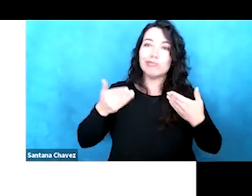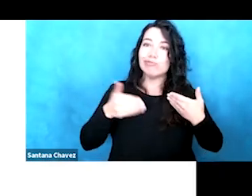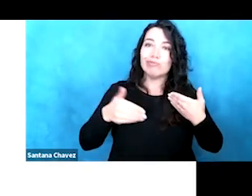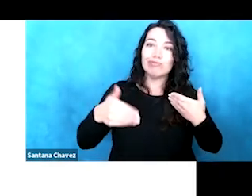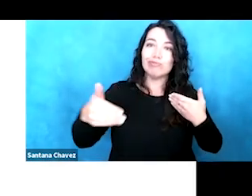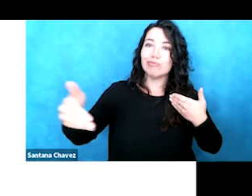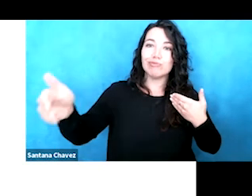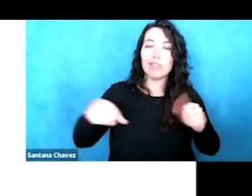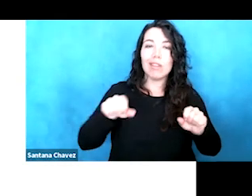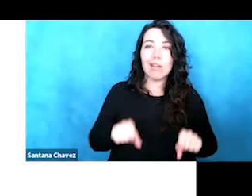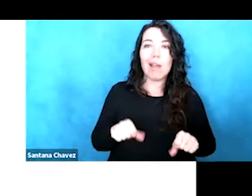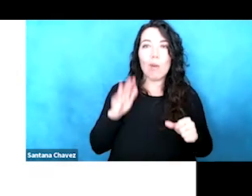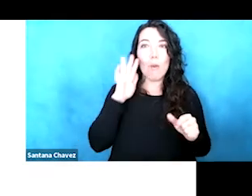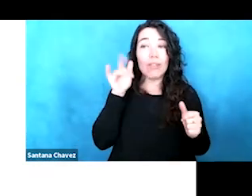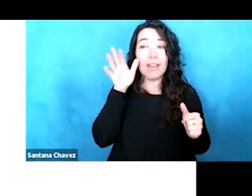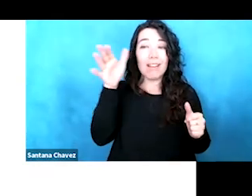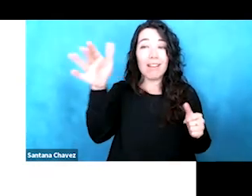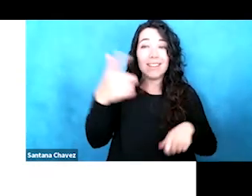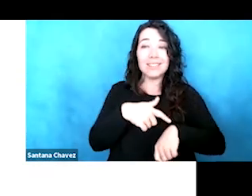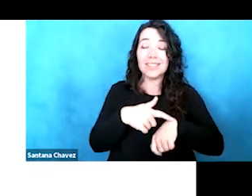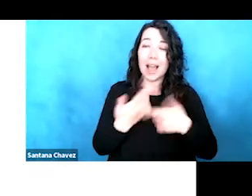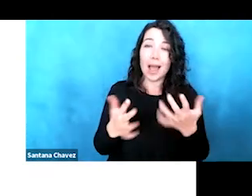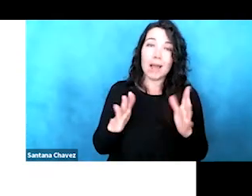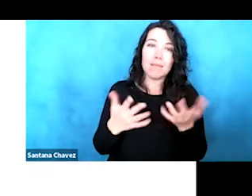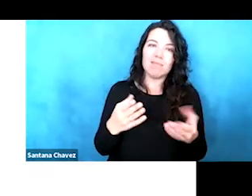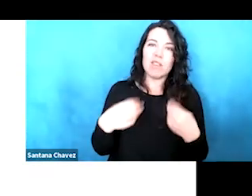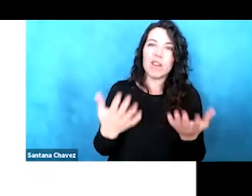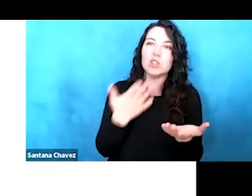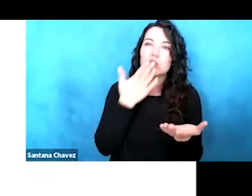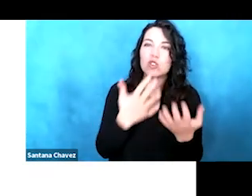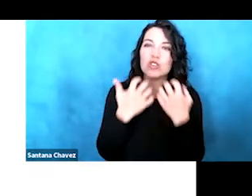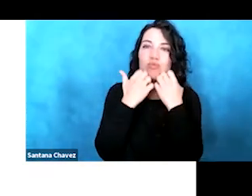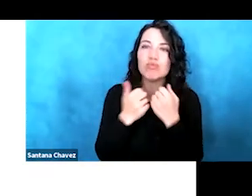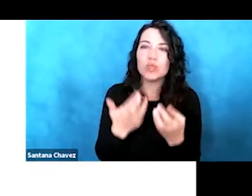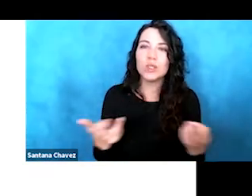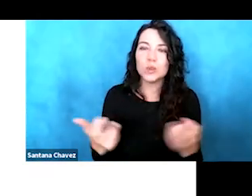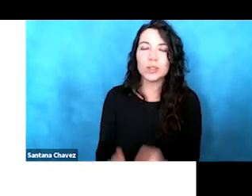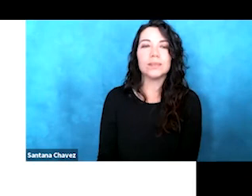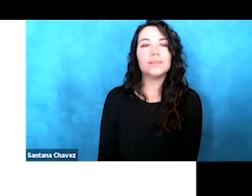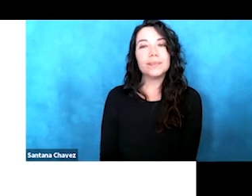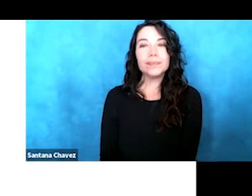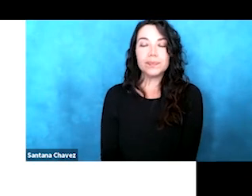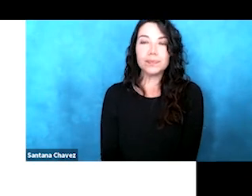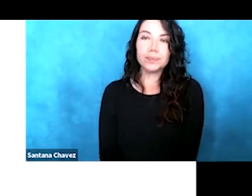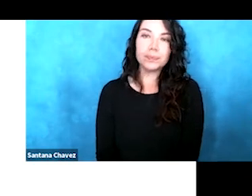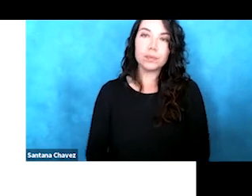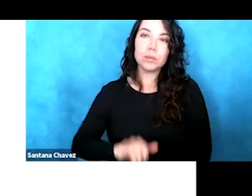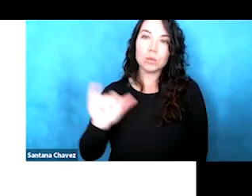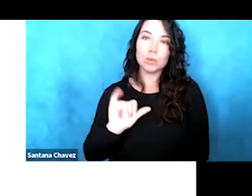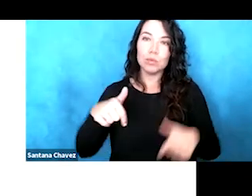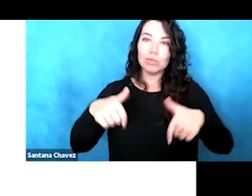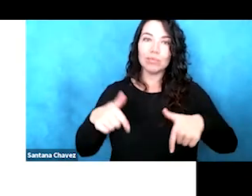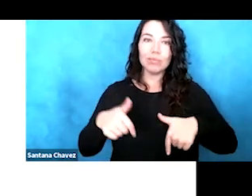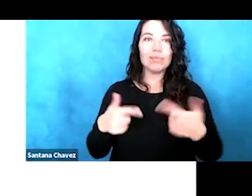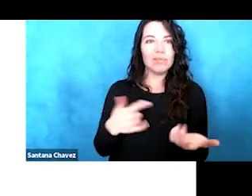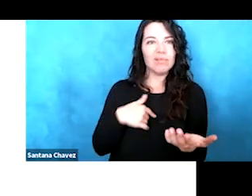time. And finally, I'd like to end by pointing out that this toolkit is a reflection of the agency's increasing commitment to good mental health for